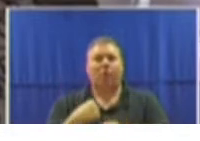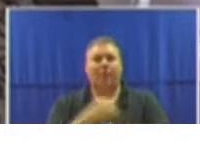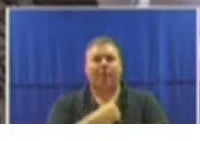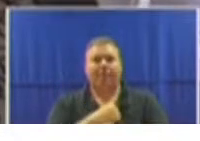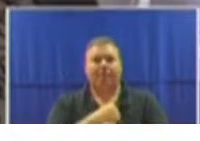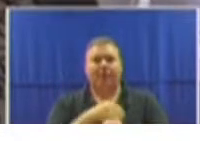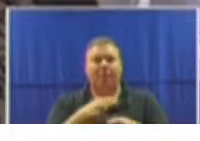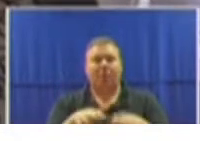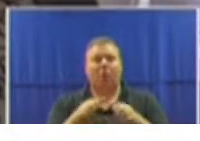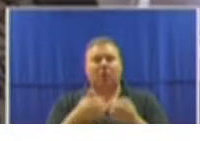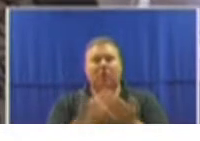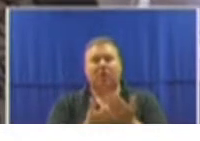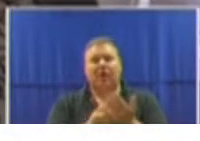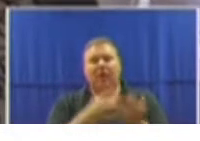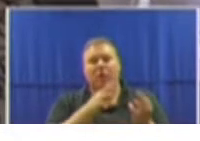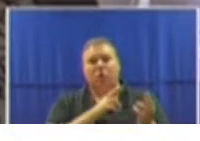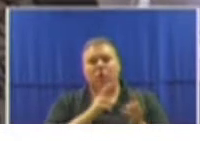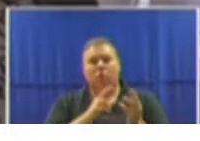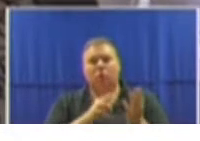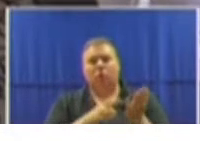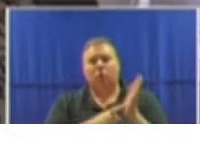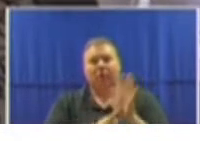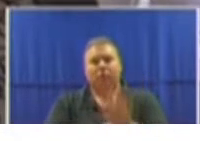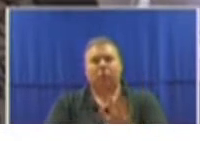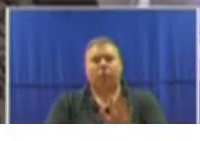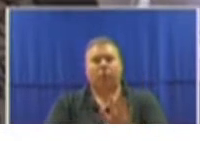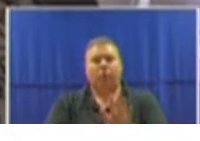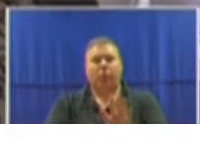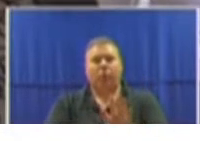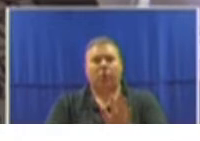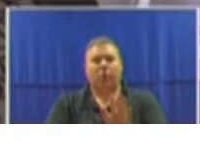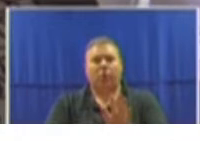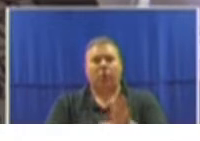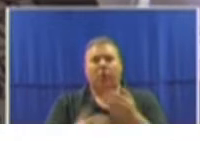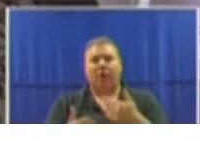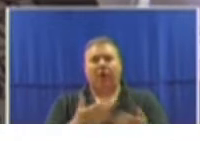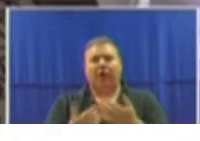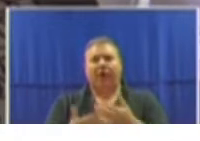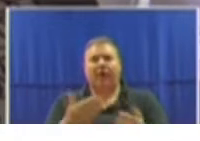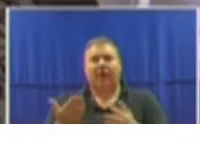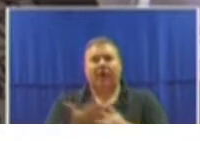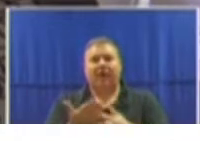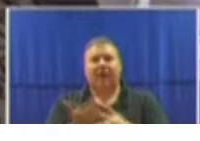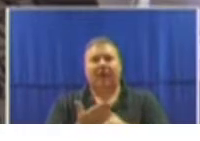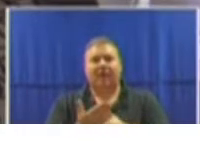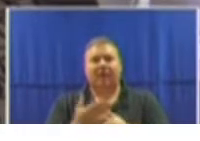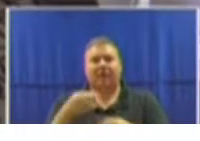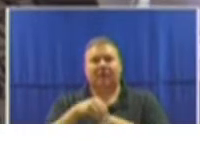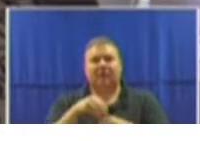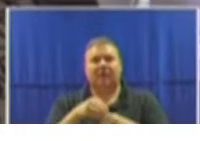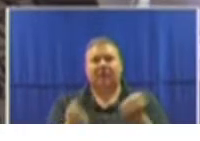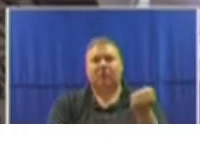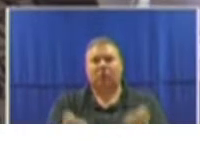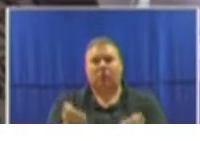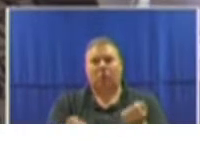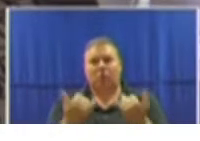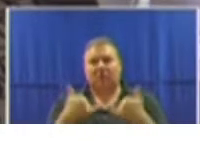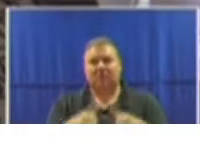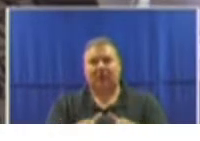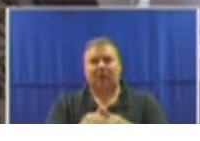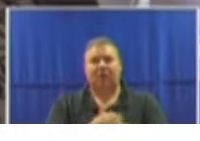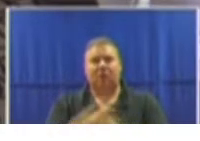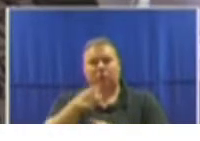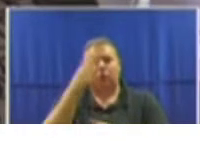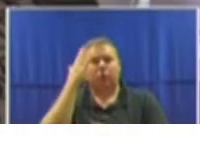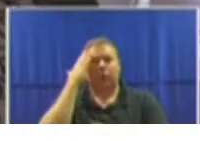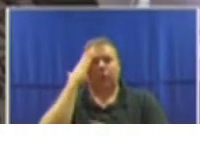may reflect on the merits of any case that is before the court. As you are aware, Speaker,